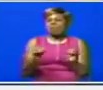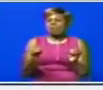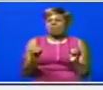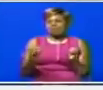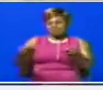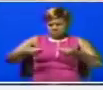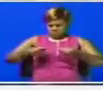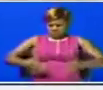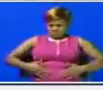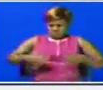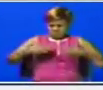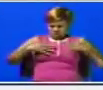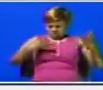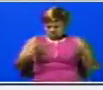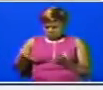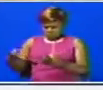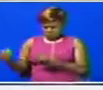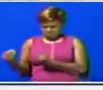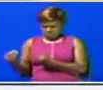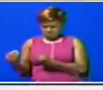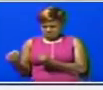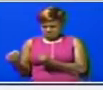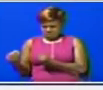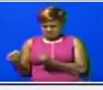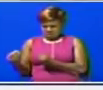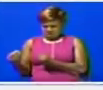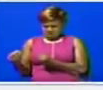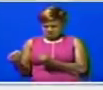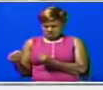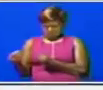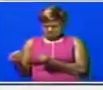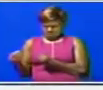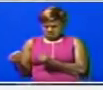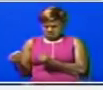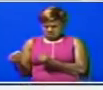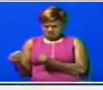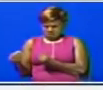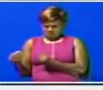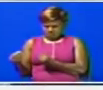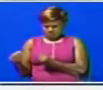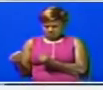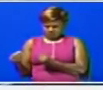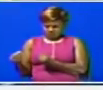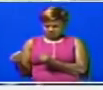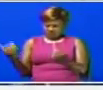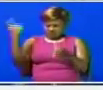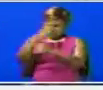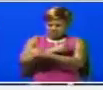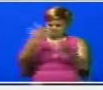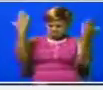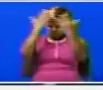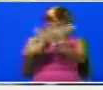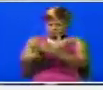mtu tupewe si tuende nayo. Tukitaka iwezi, taka kuna gisa, mwangasa na gisa ni